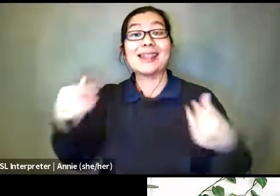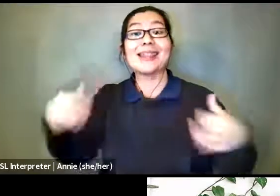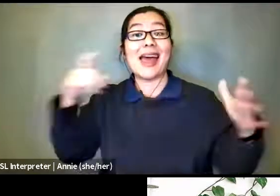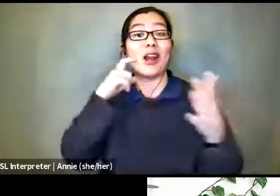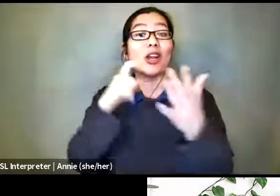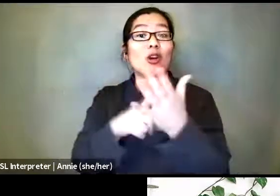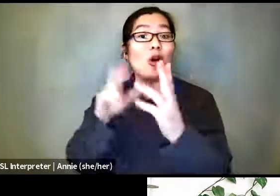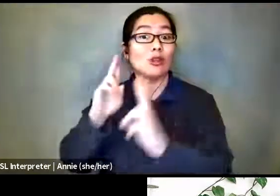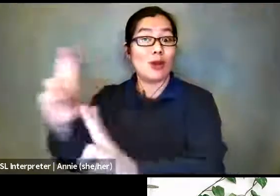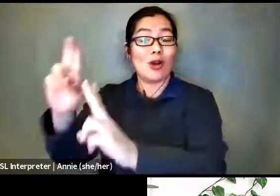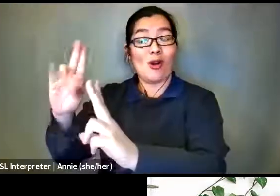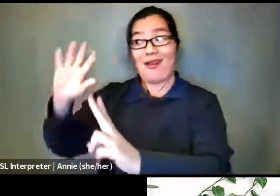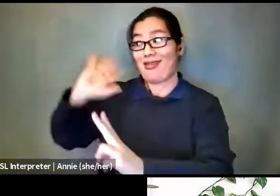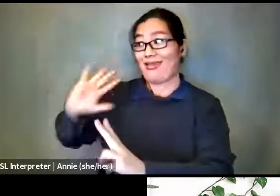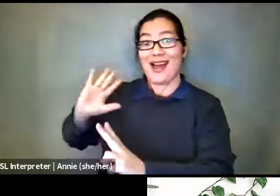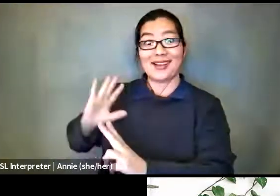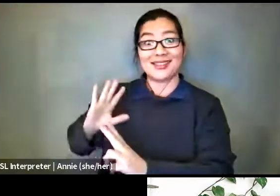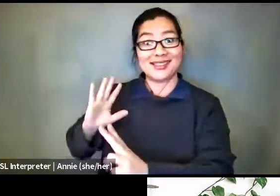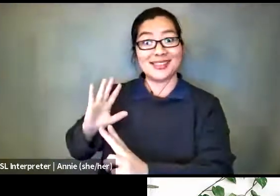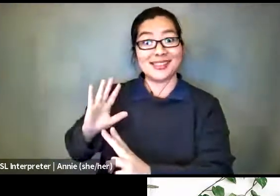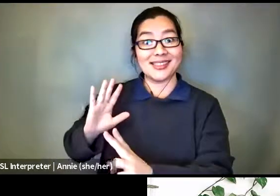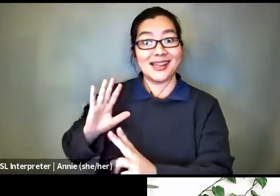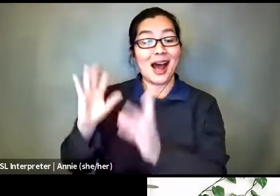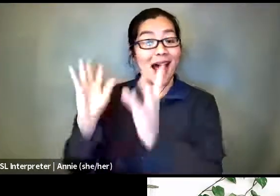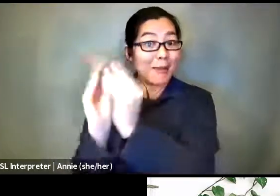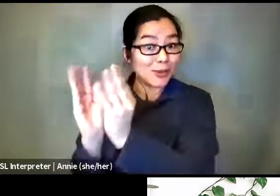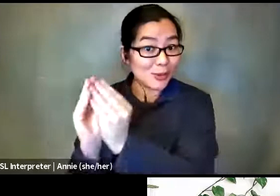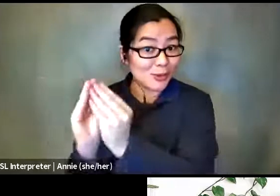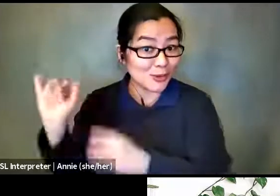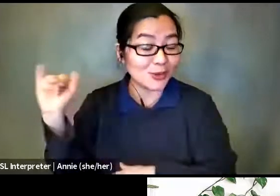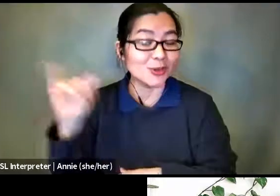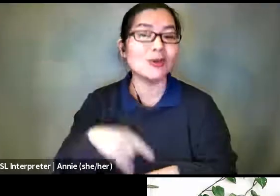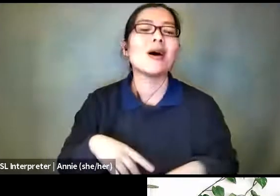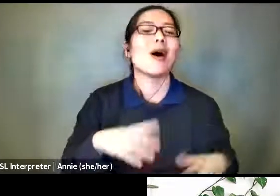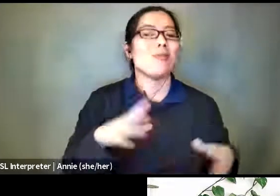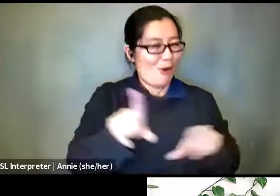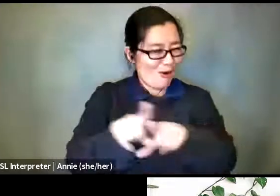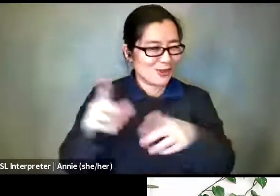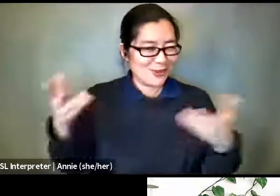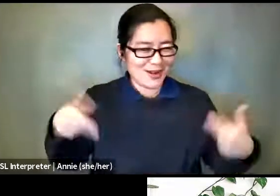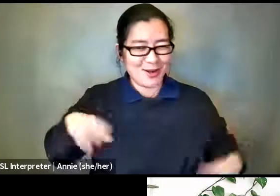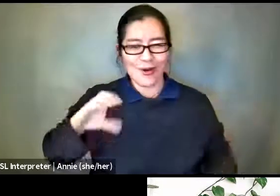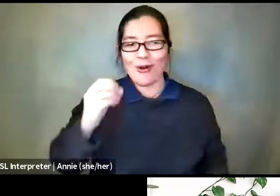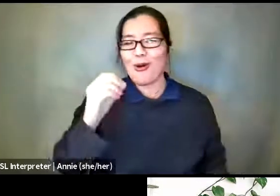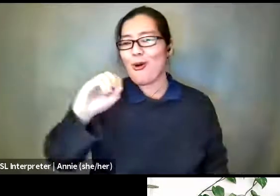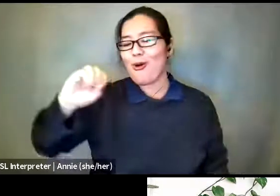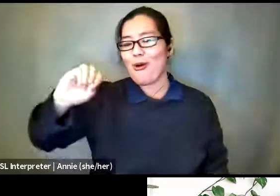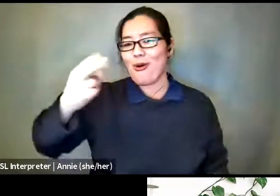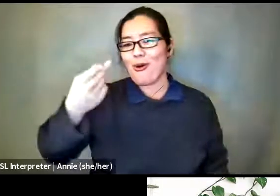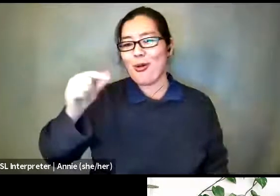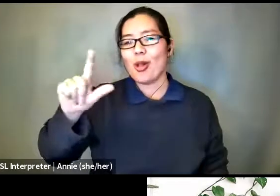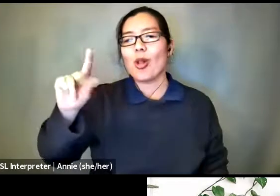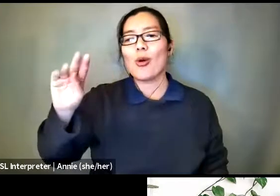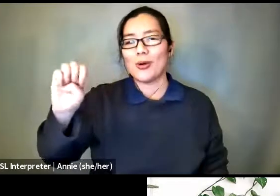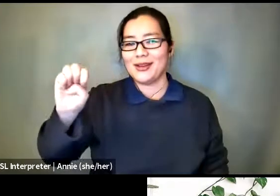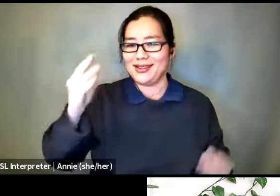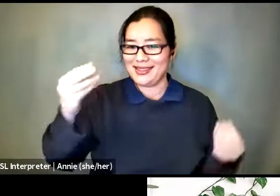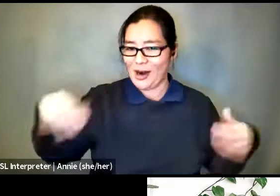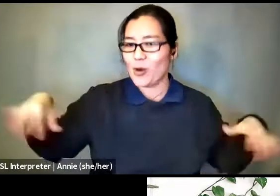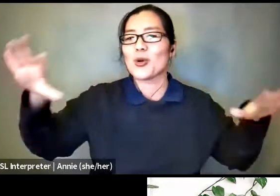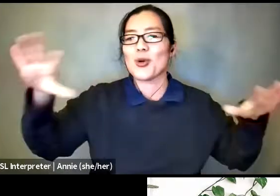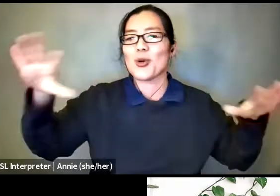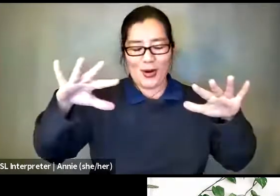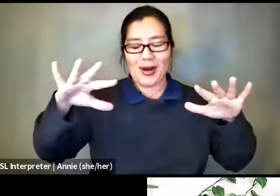And I'm here in San Francisco, so also in Ohlone territory, specifically the